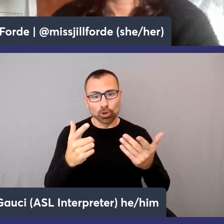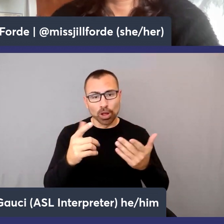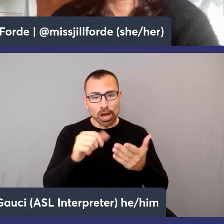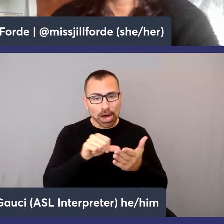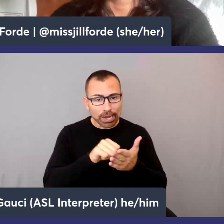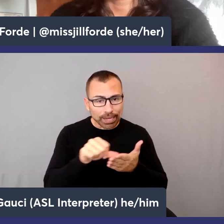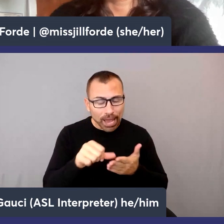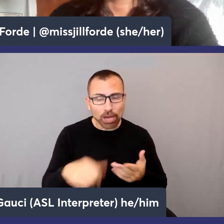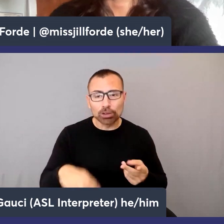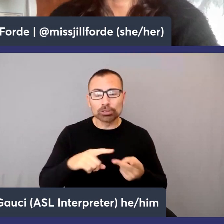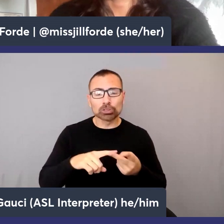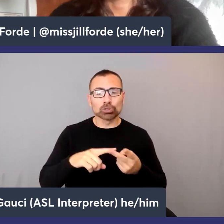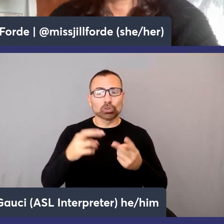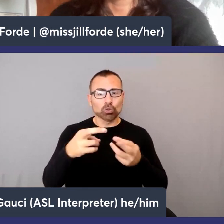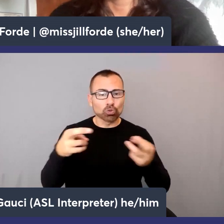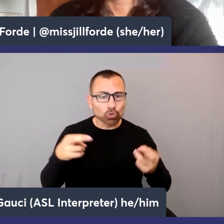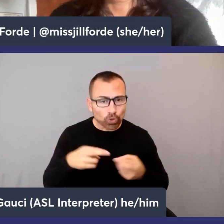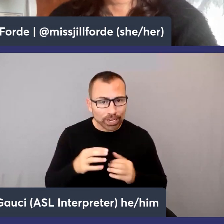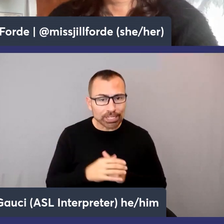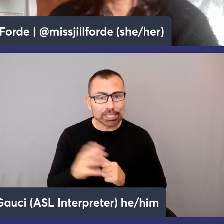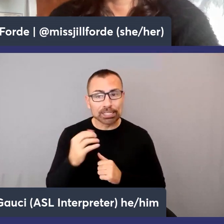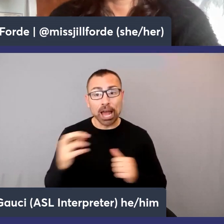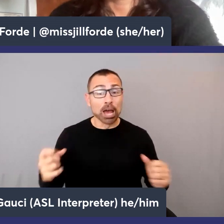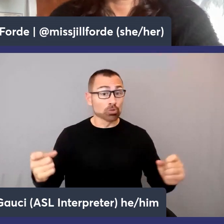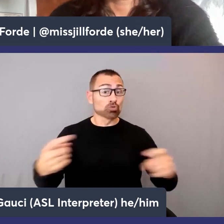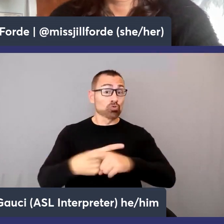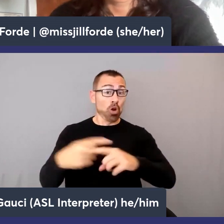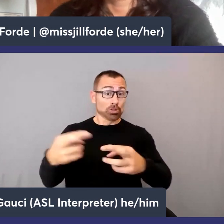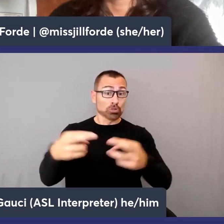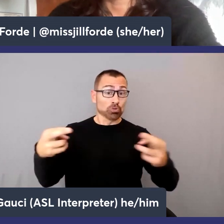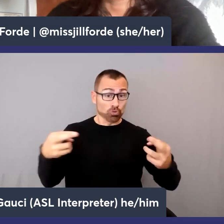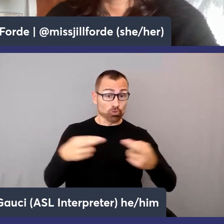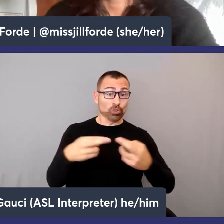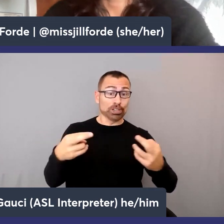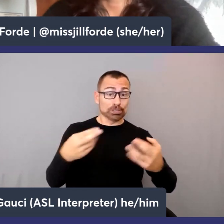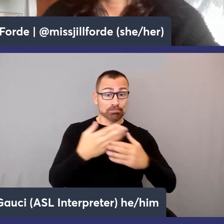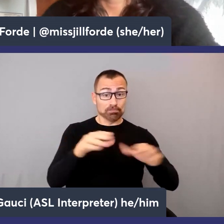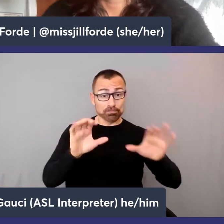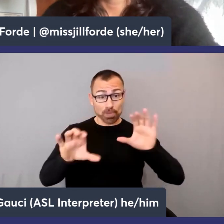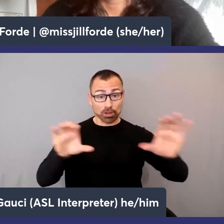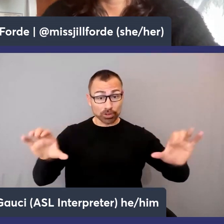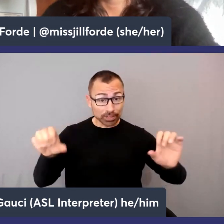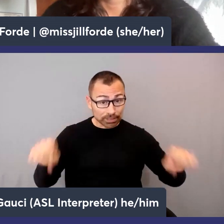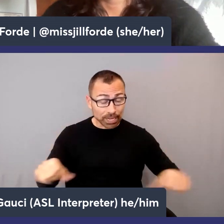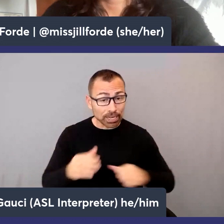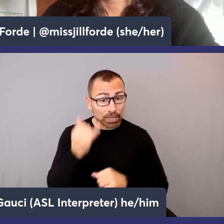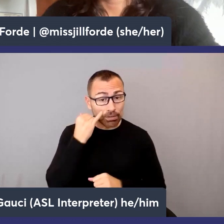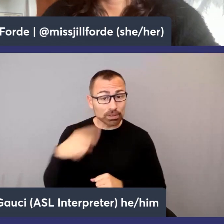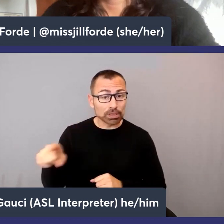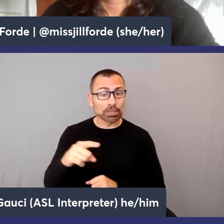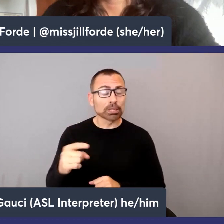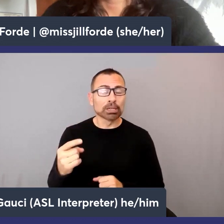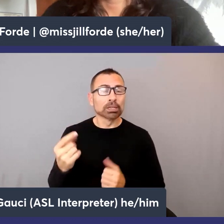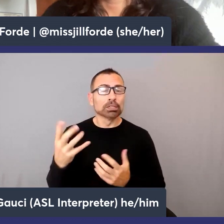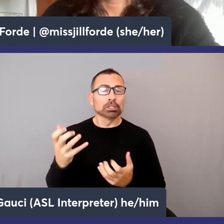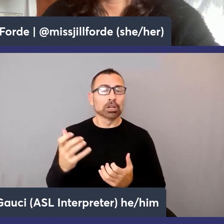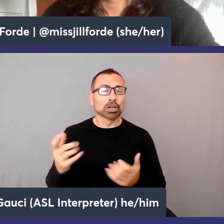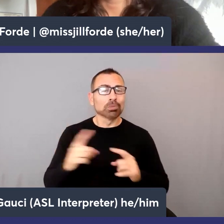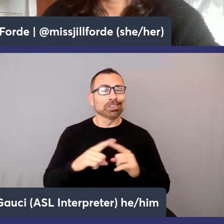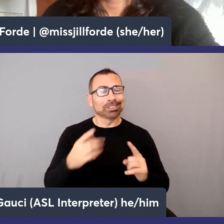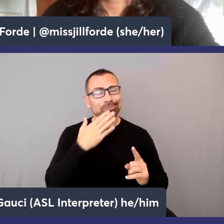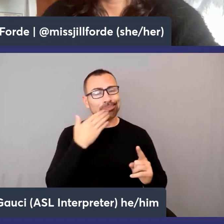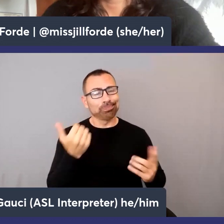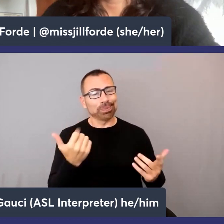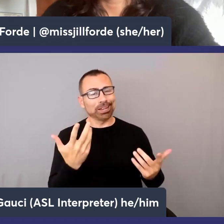They can also do cross-regional aggregation if they desire. So the best practice is to define, who's going to be that